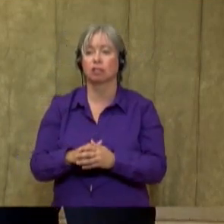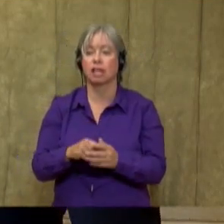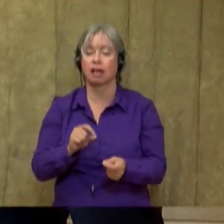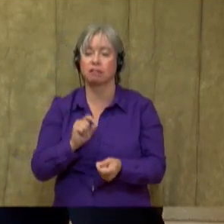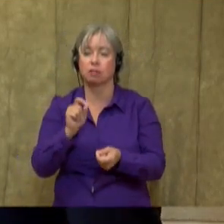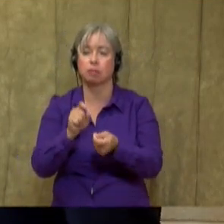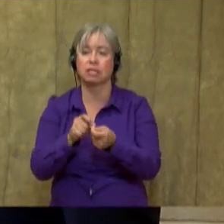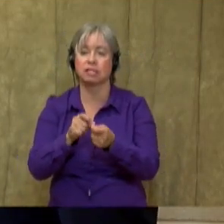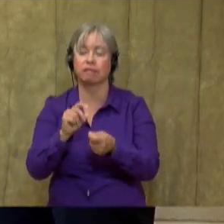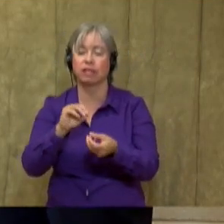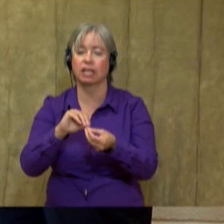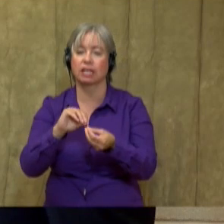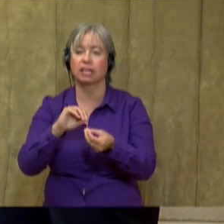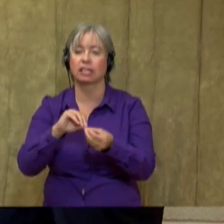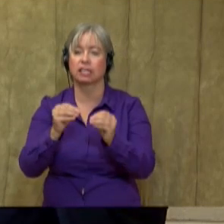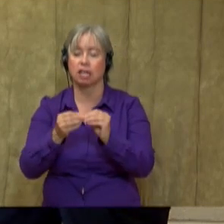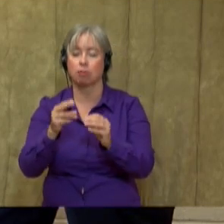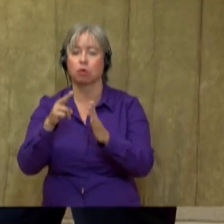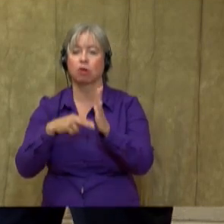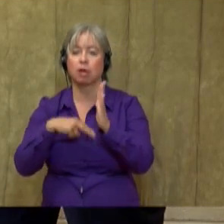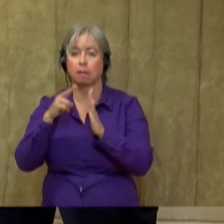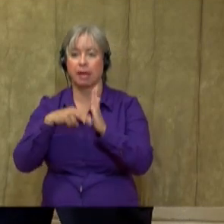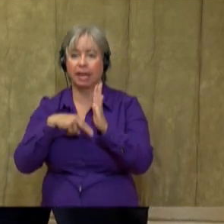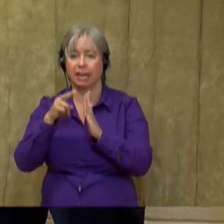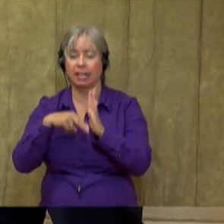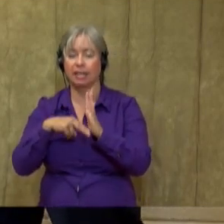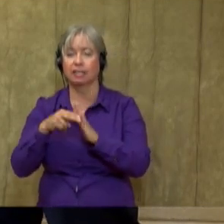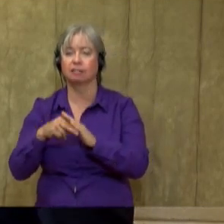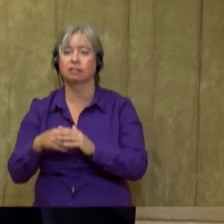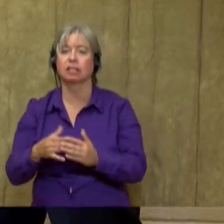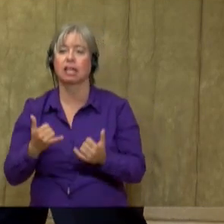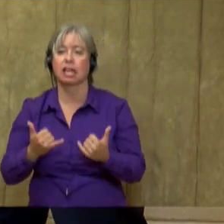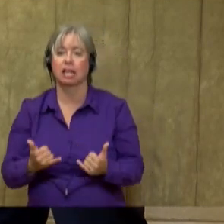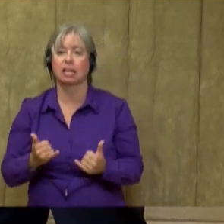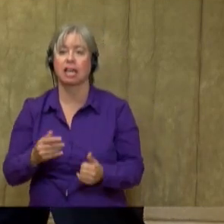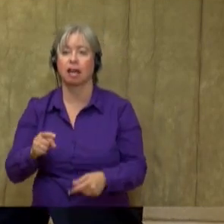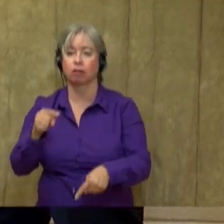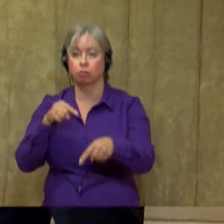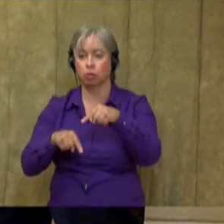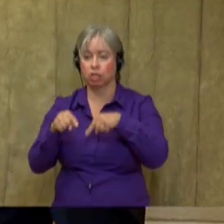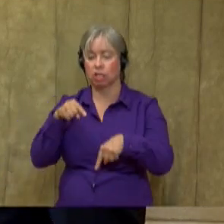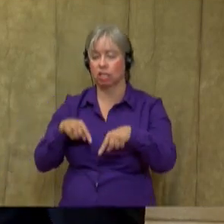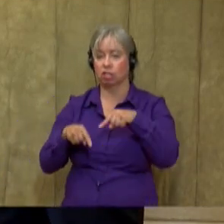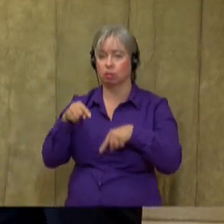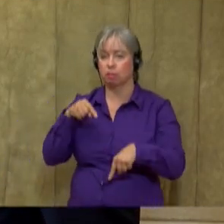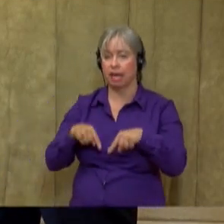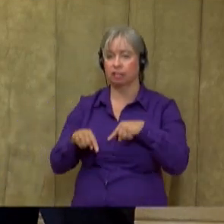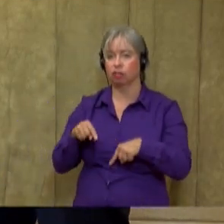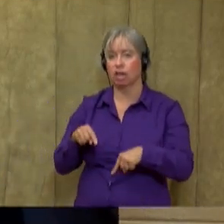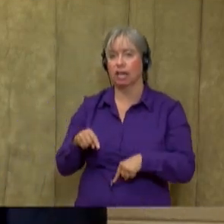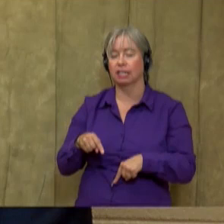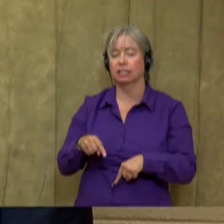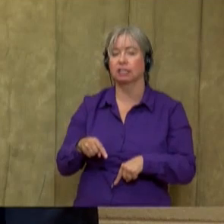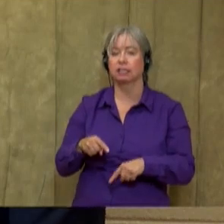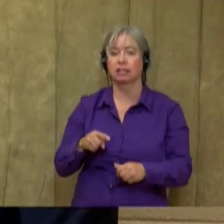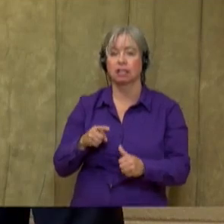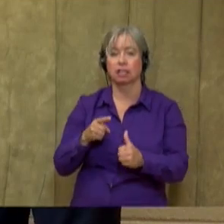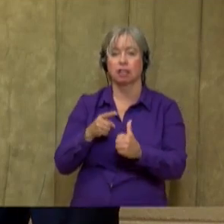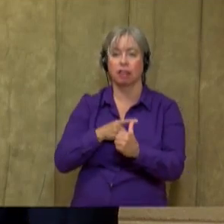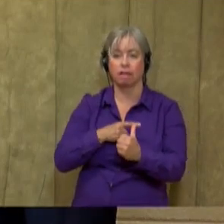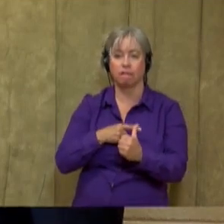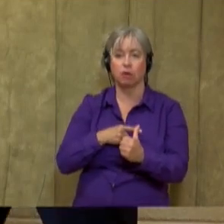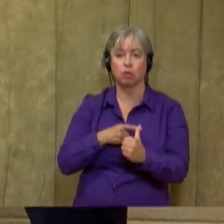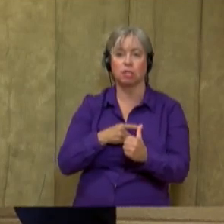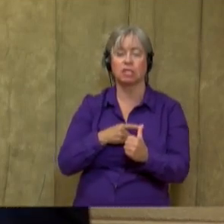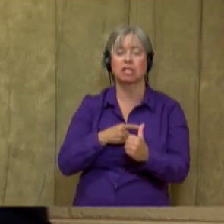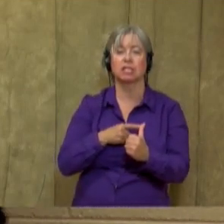faces painted? And the way we're going to address that is we're going to kind of backtrack and look at smaller cases. If you recall the first slide I showed you with the